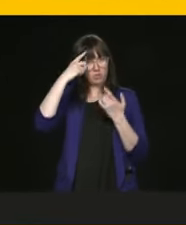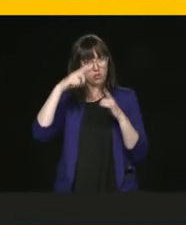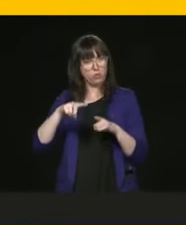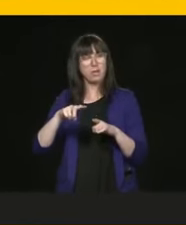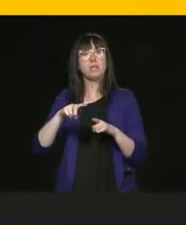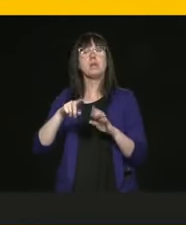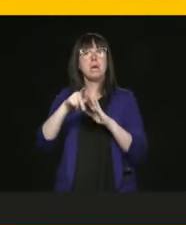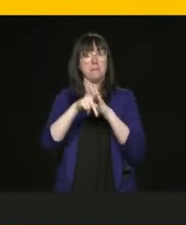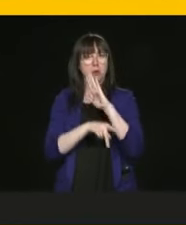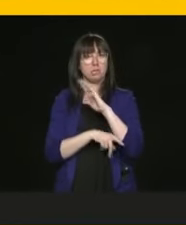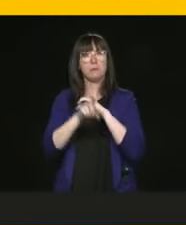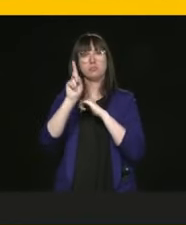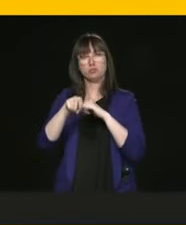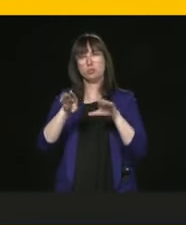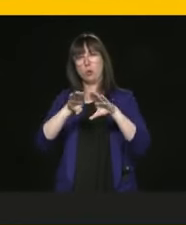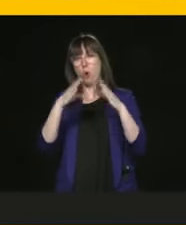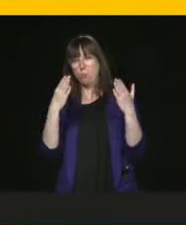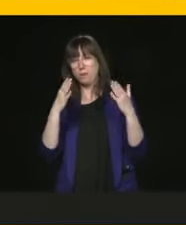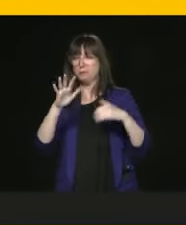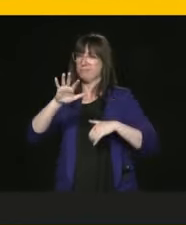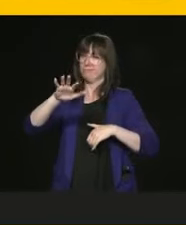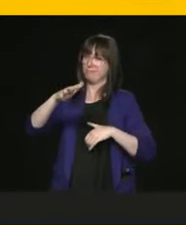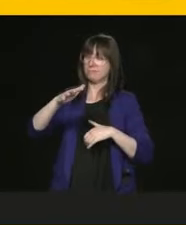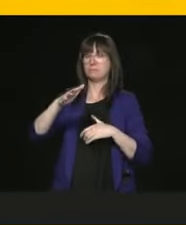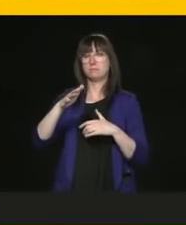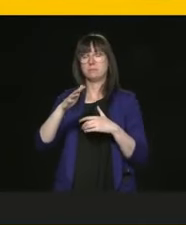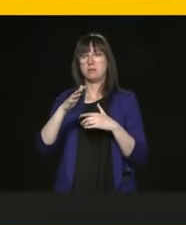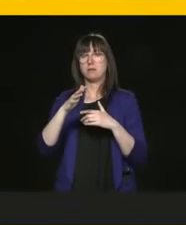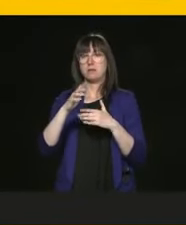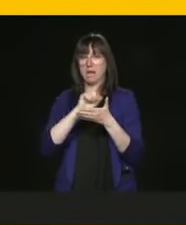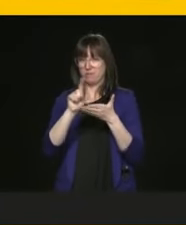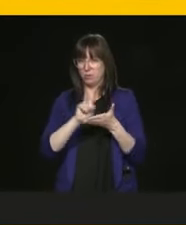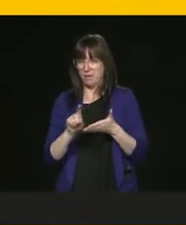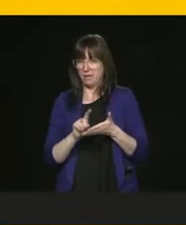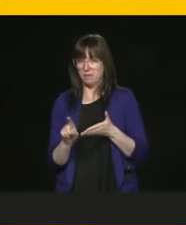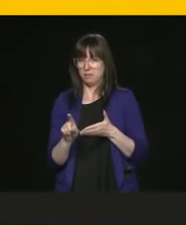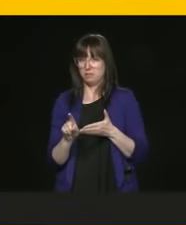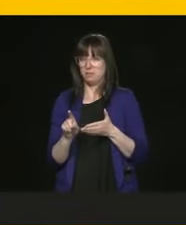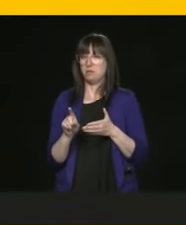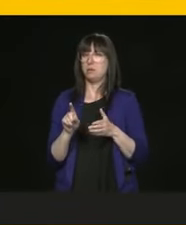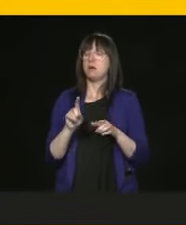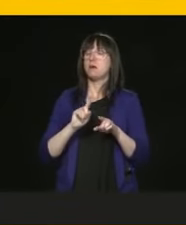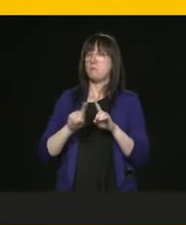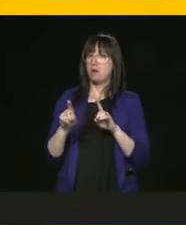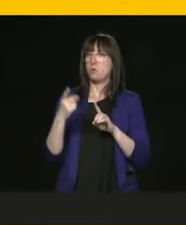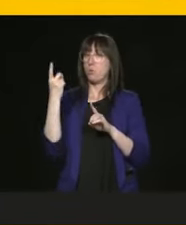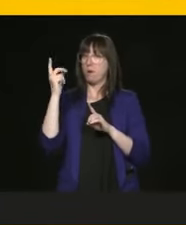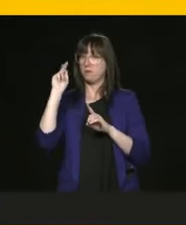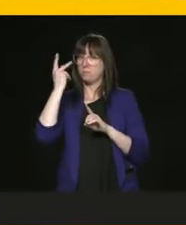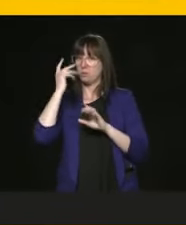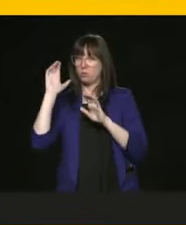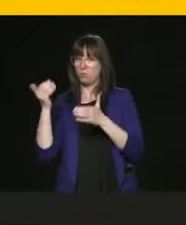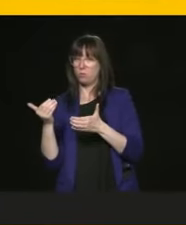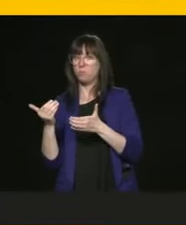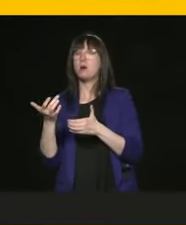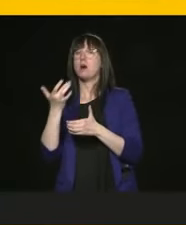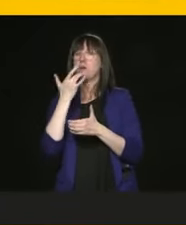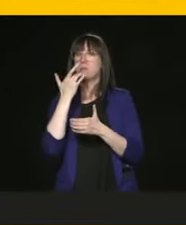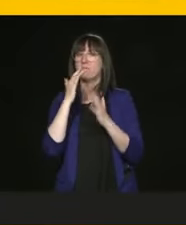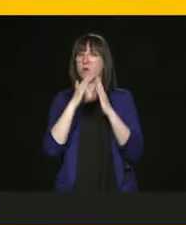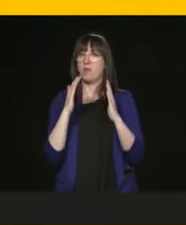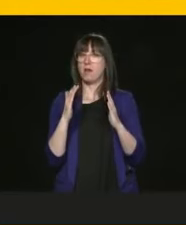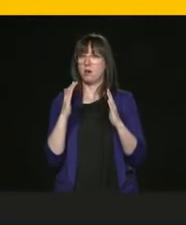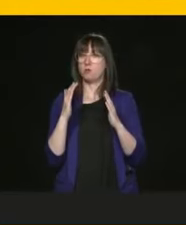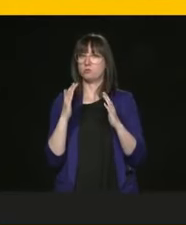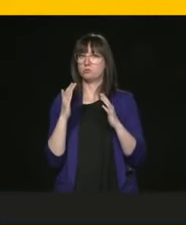limited parliament every week, but there are also others that want a parliament to be sitting 4 or 5 days a